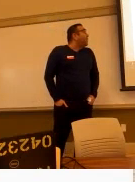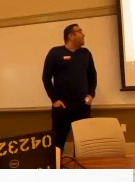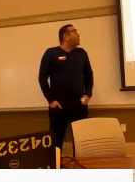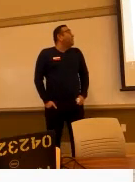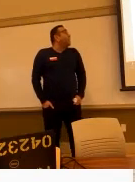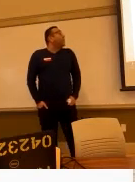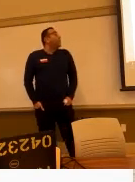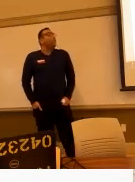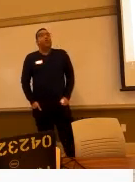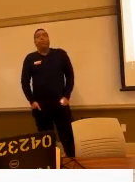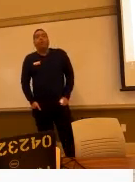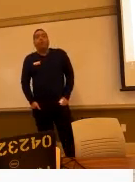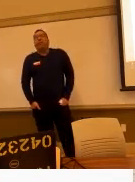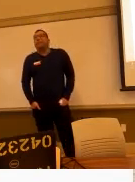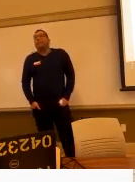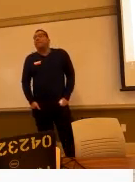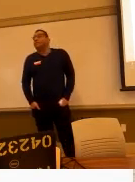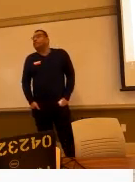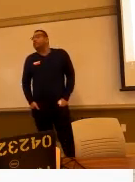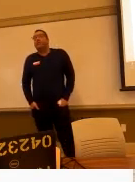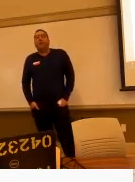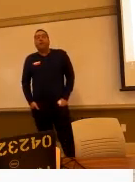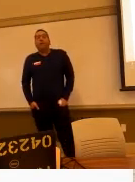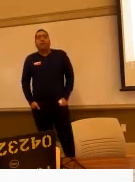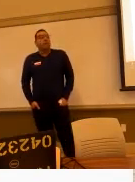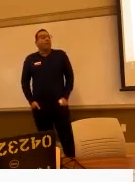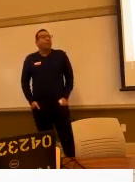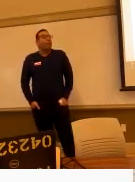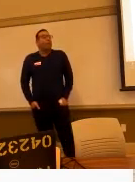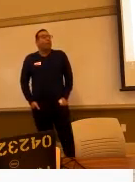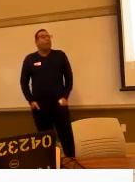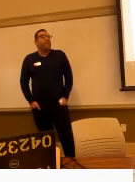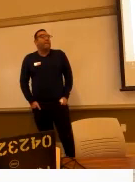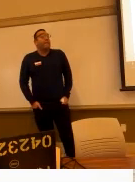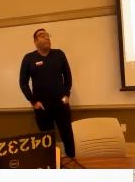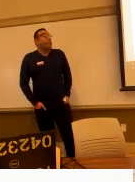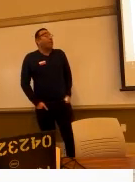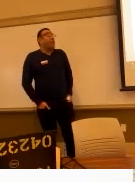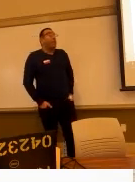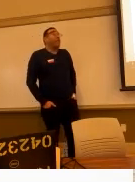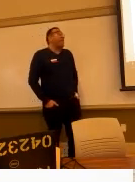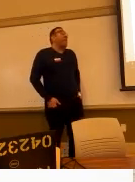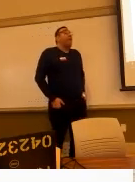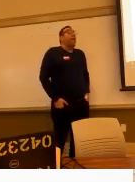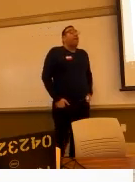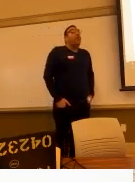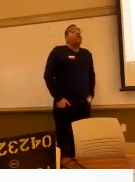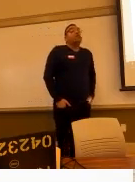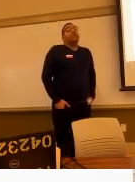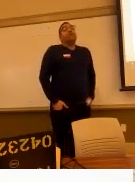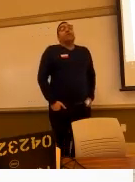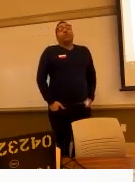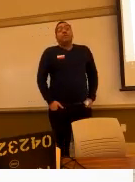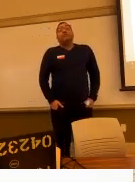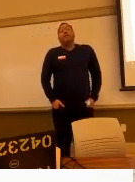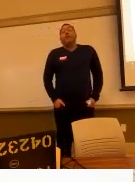Another one is assuming undocumented students don't work because they don't have a social security number or work permit. Okay, let me get that. Most